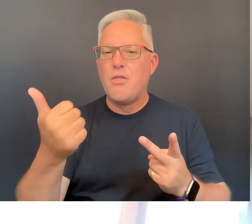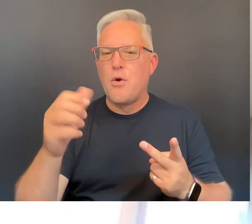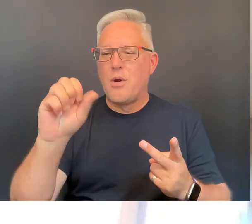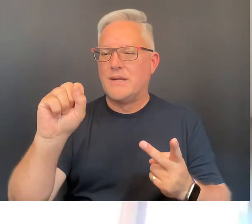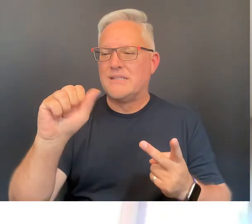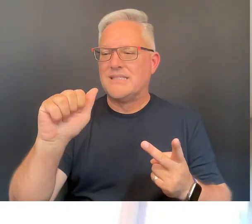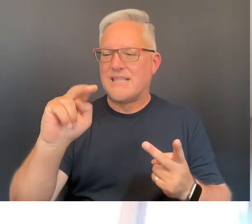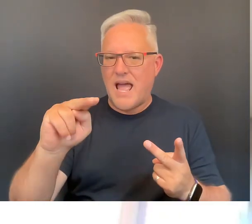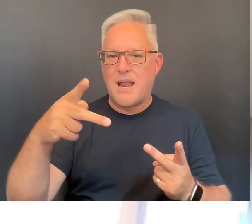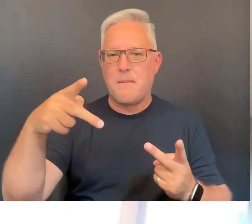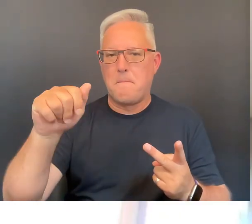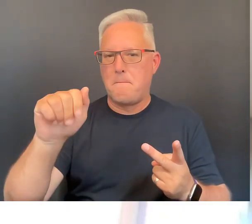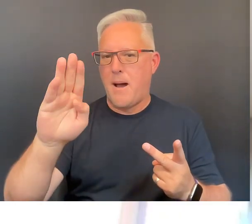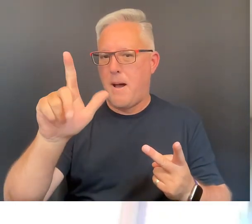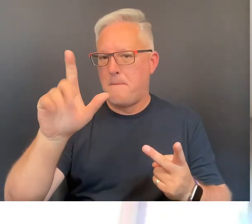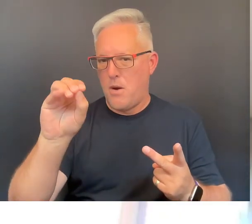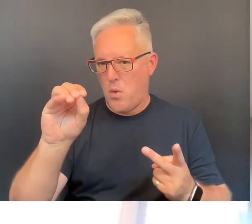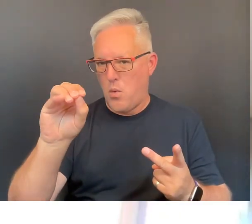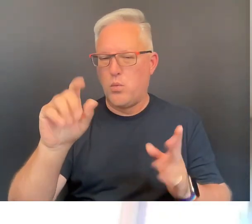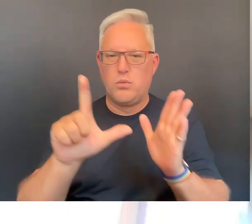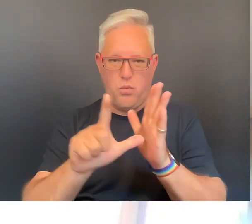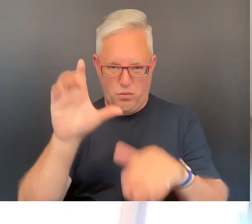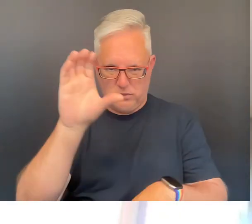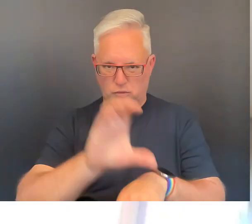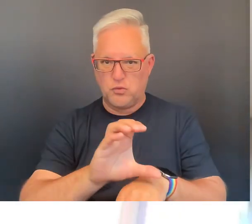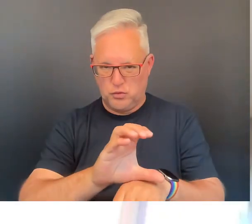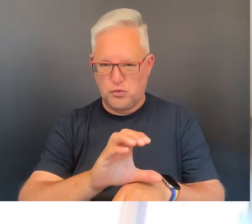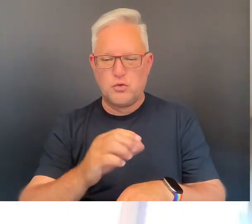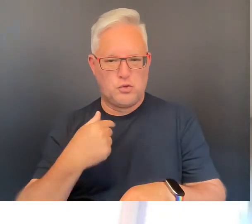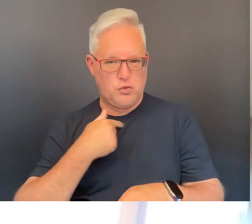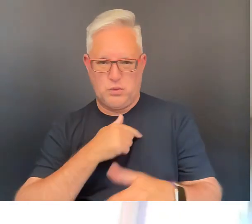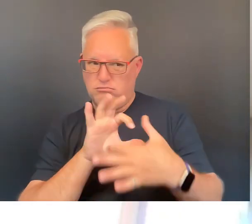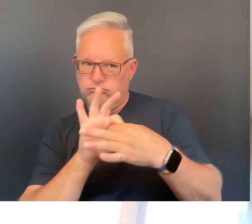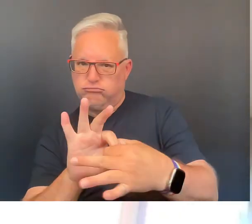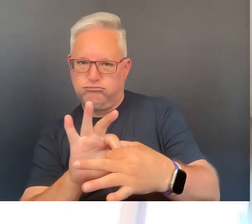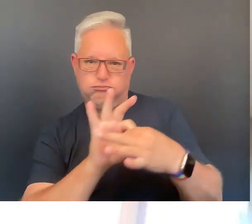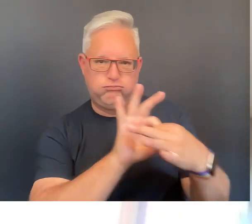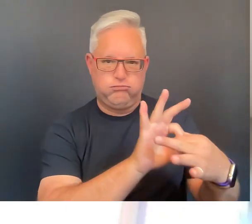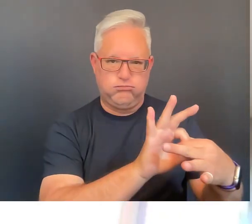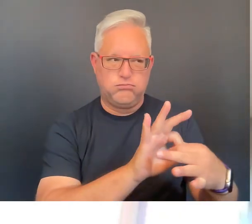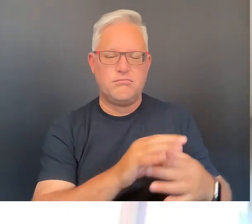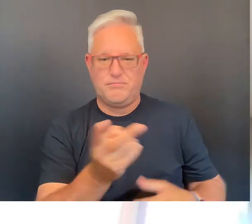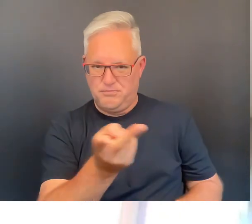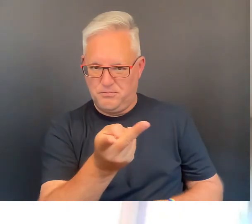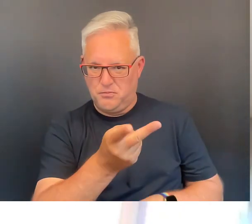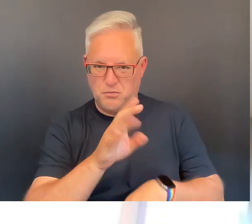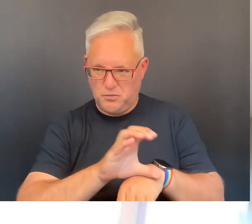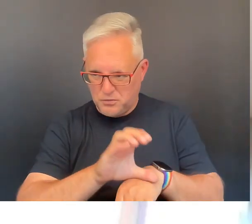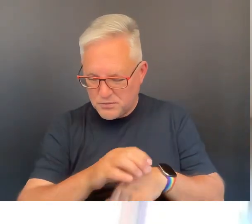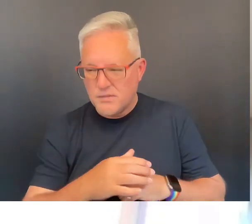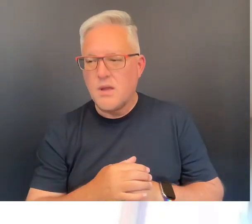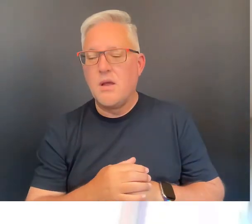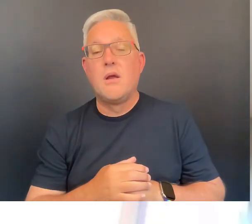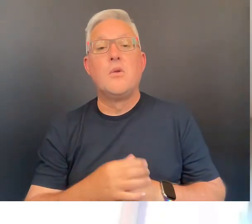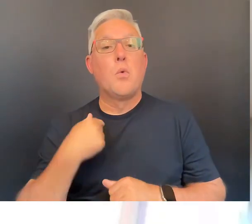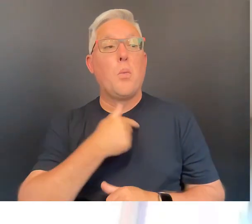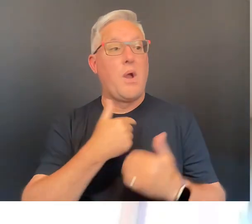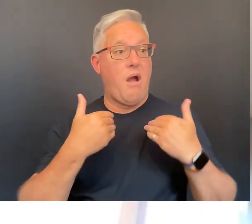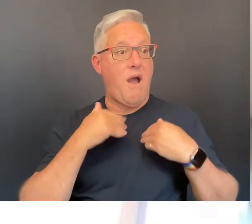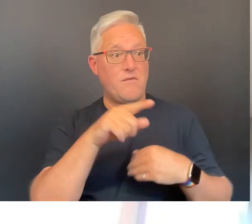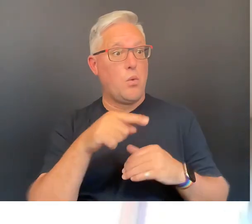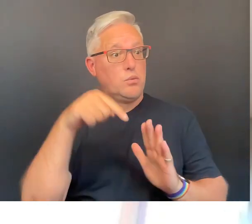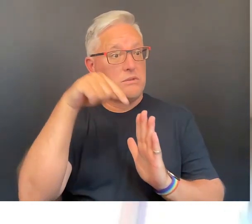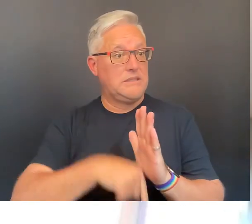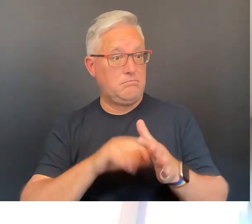Church. So as we do these deepening partnerships